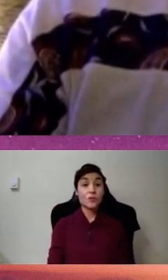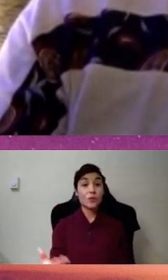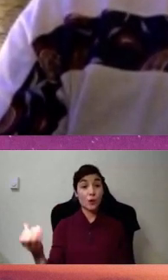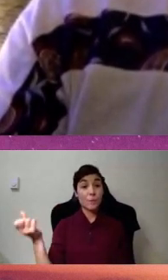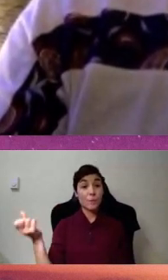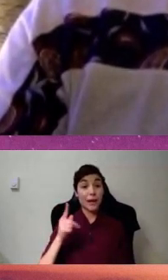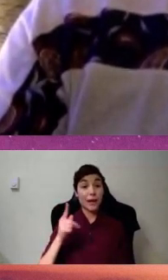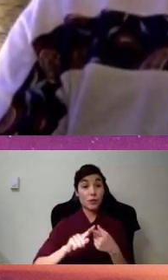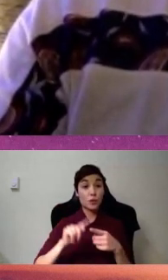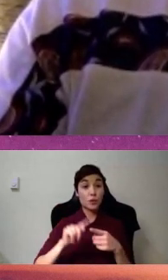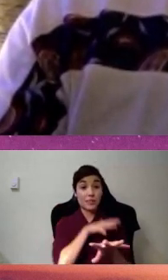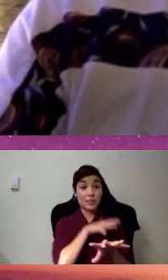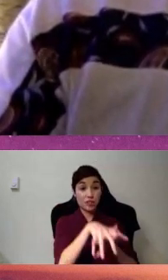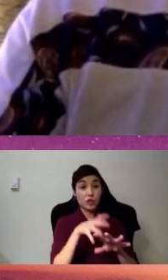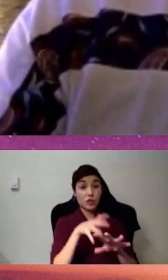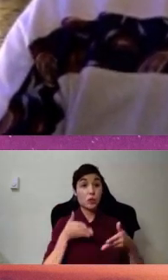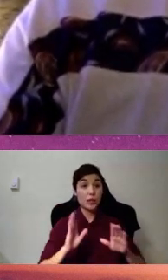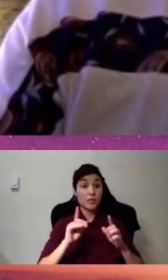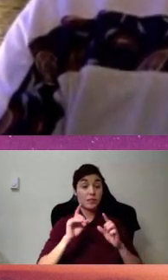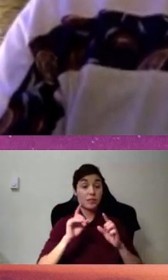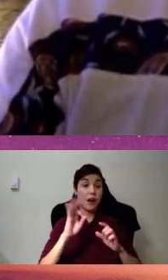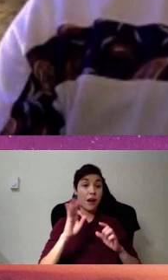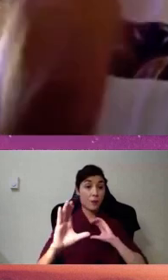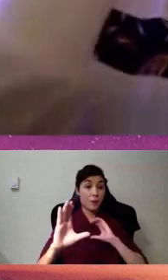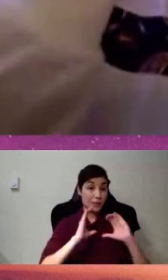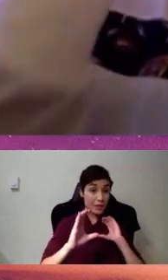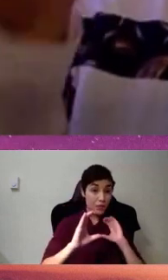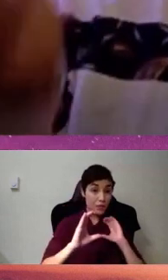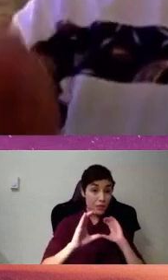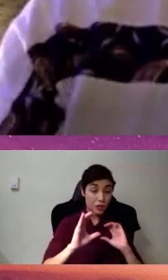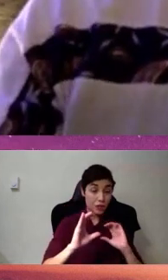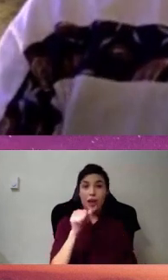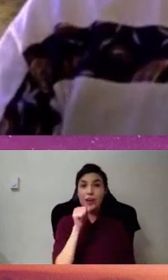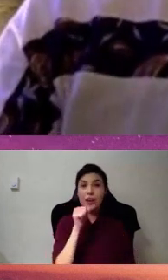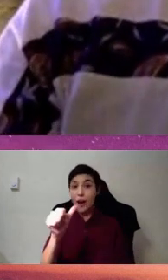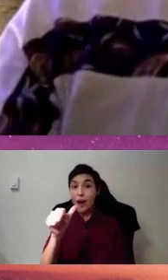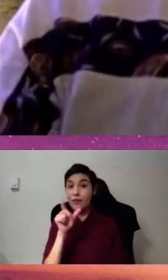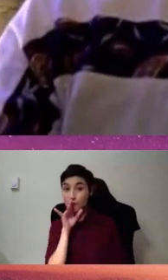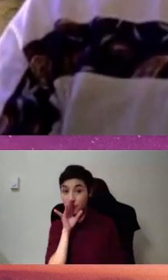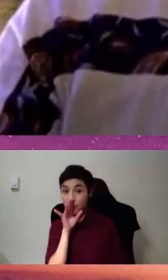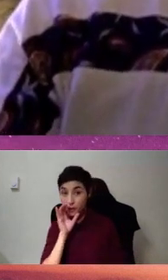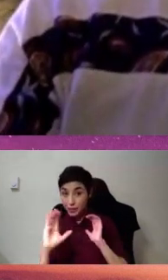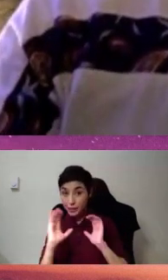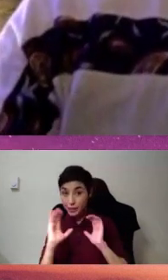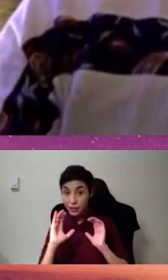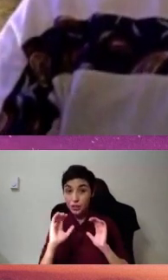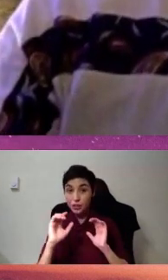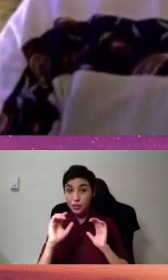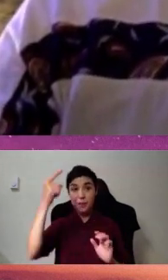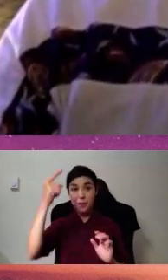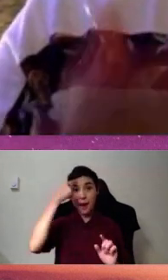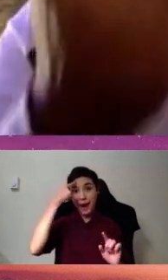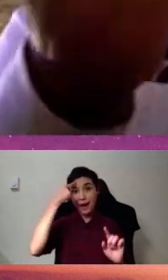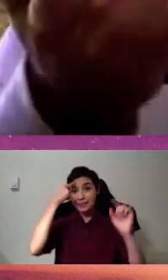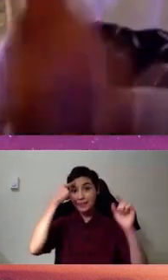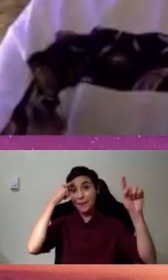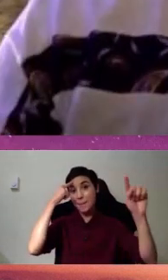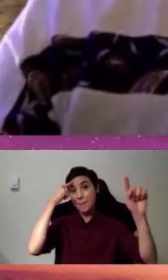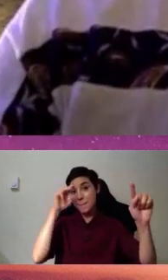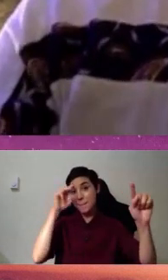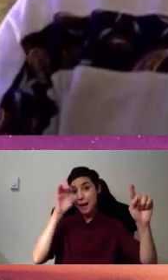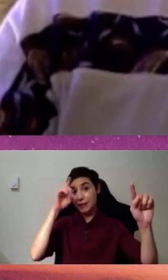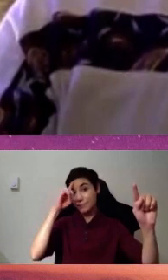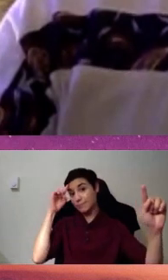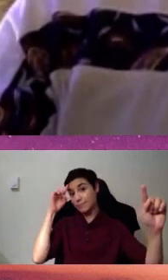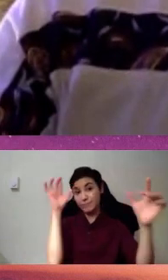of nonverbal, of, you know, mind to mind, heart to heart communication. I know, like, for instance, like in